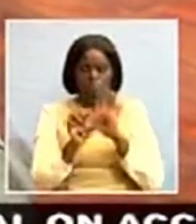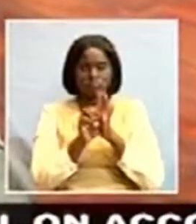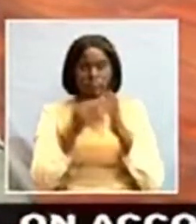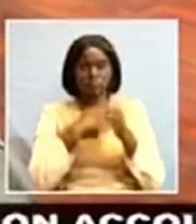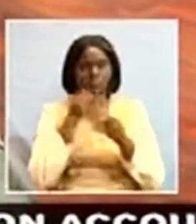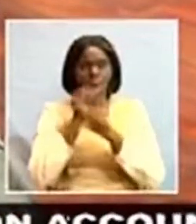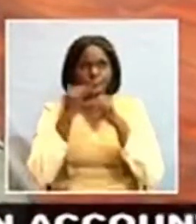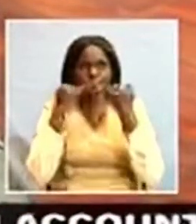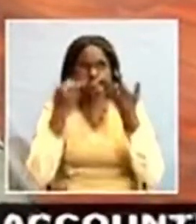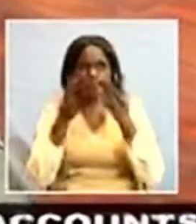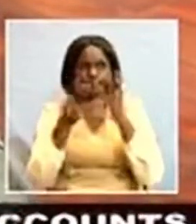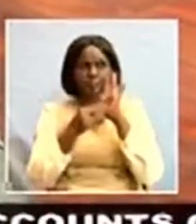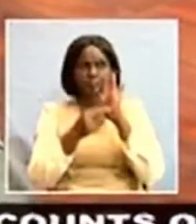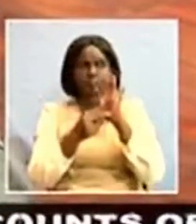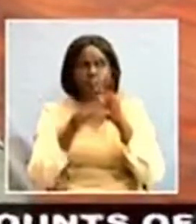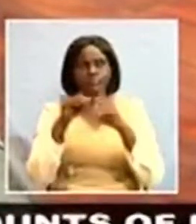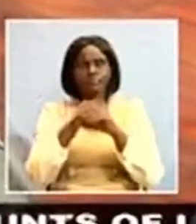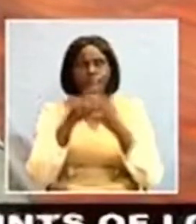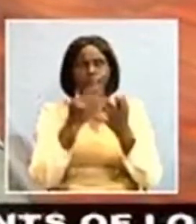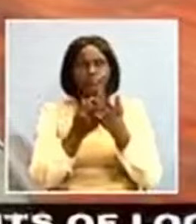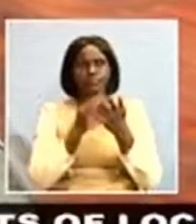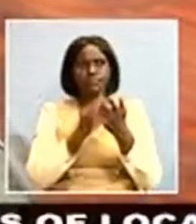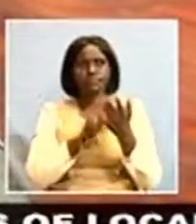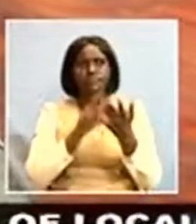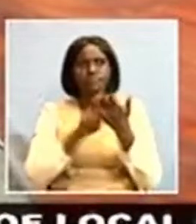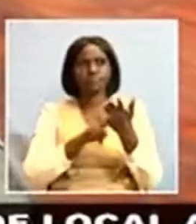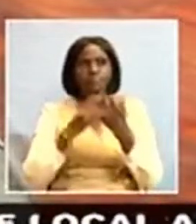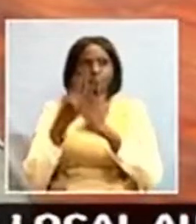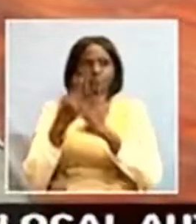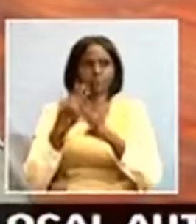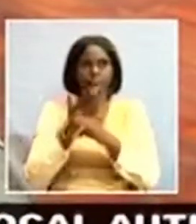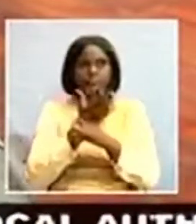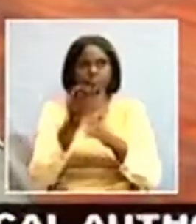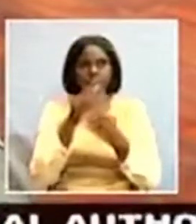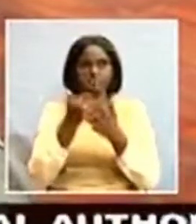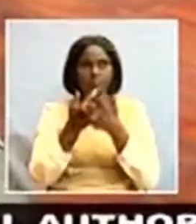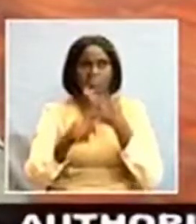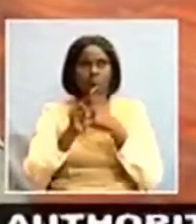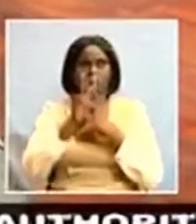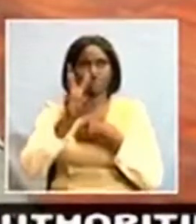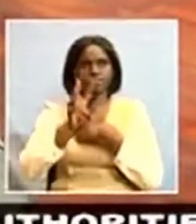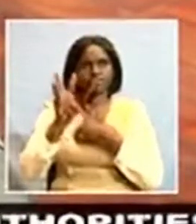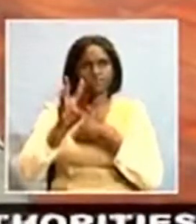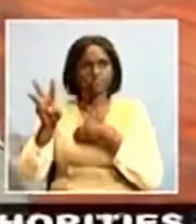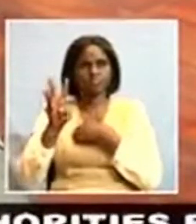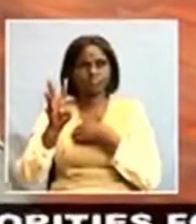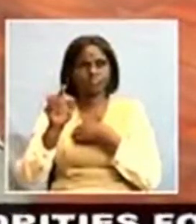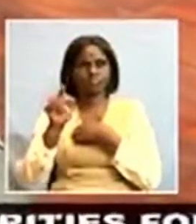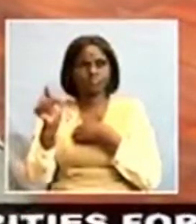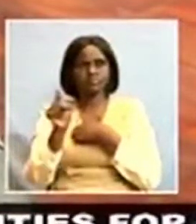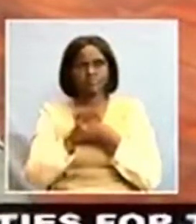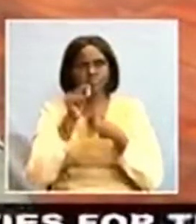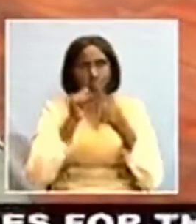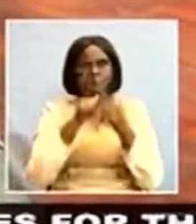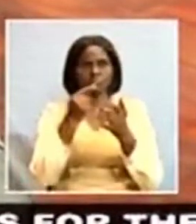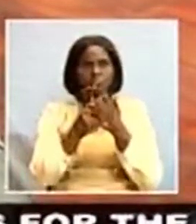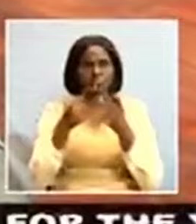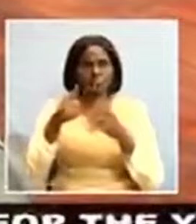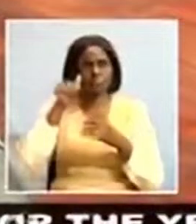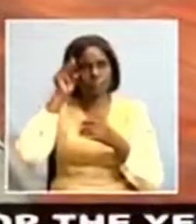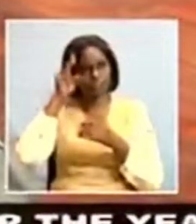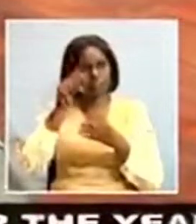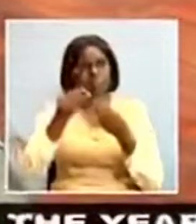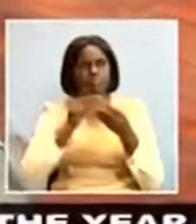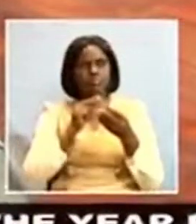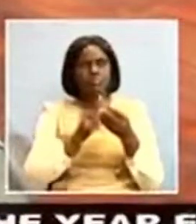already indicated in our report earlier, these were the website of course, because the ministry had provided